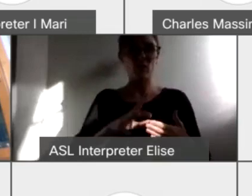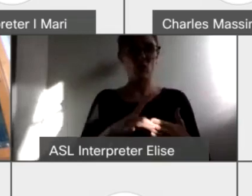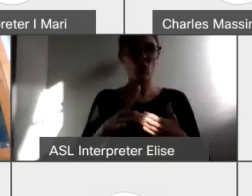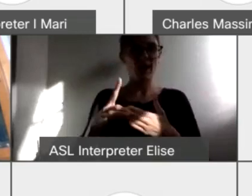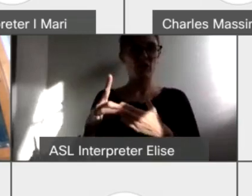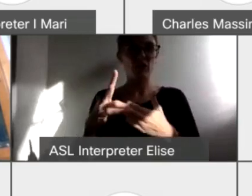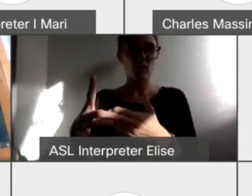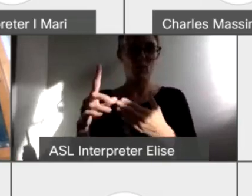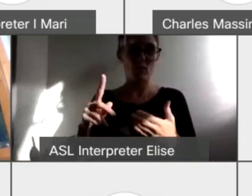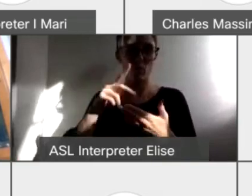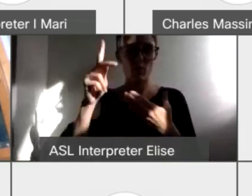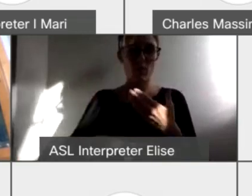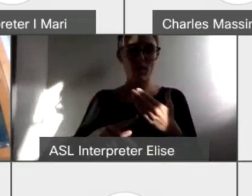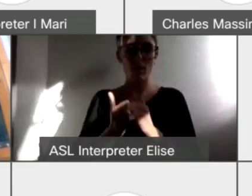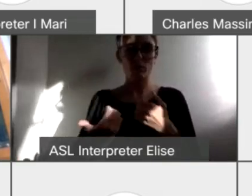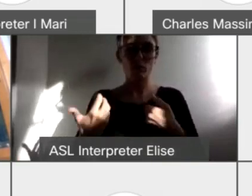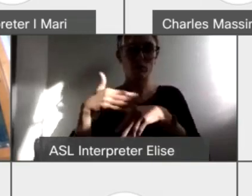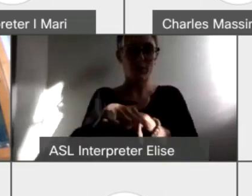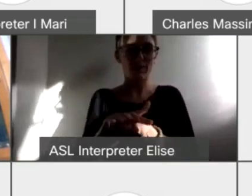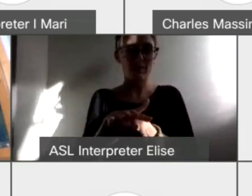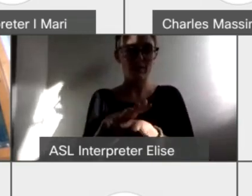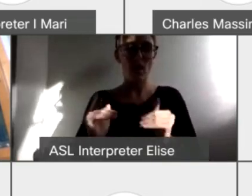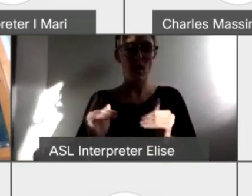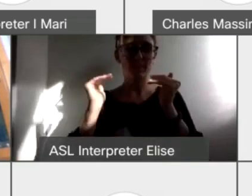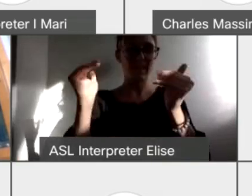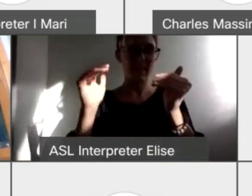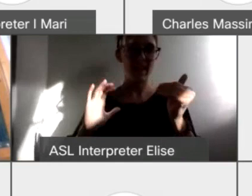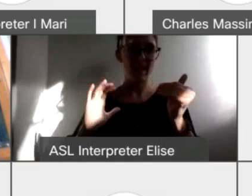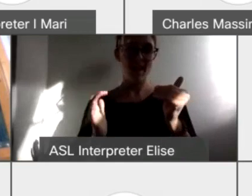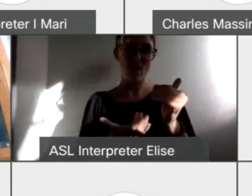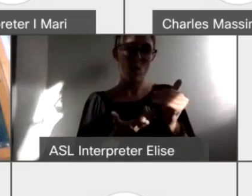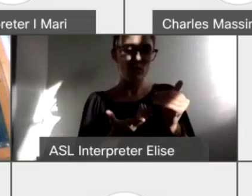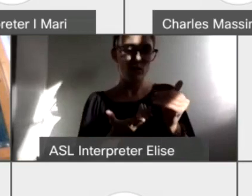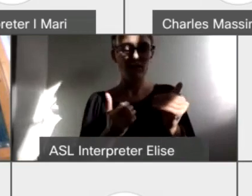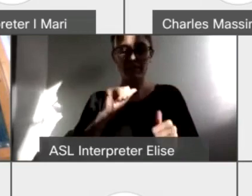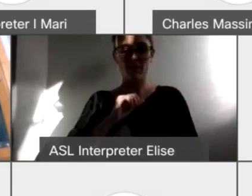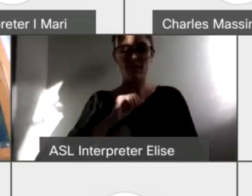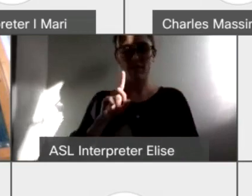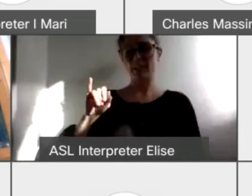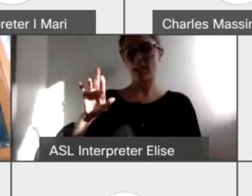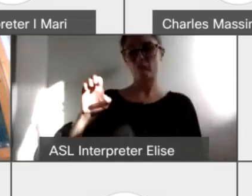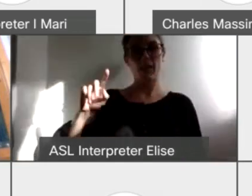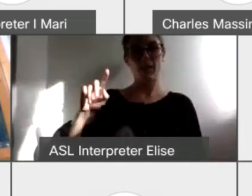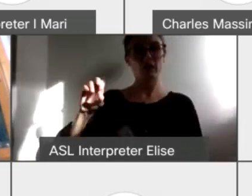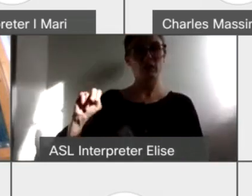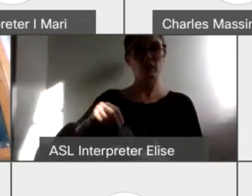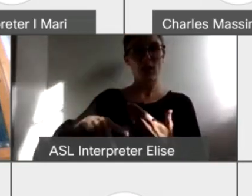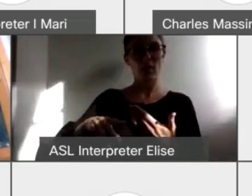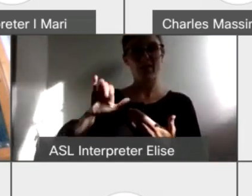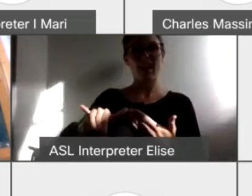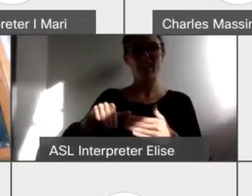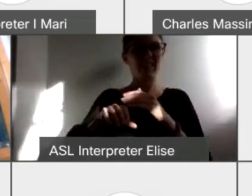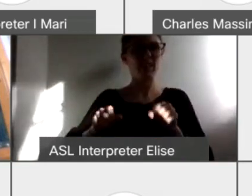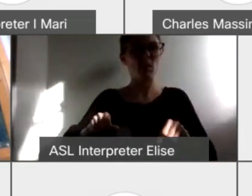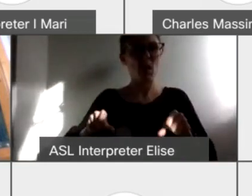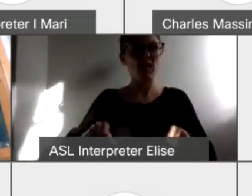update, and make more relevant our self-direction program so that it's more accessible, easier to navigate, and provide